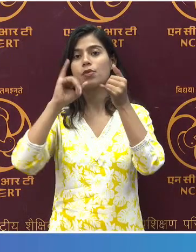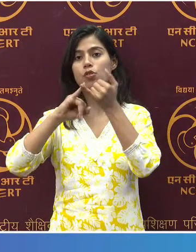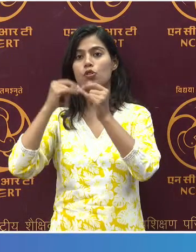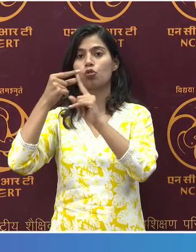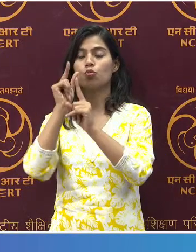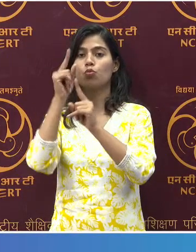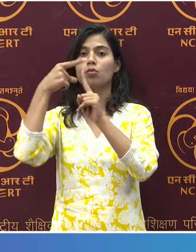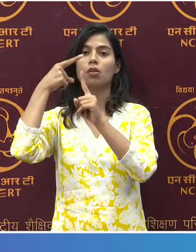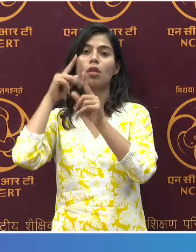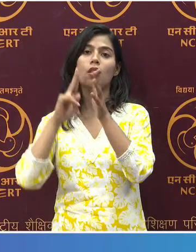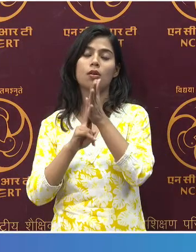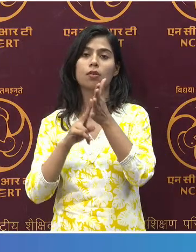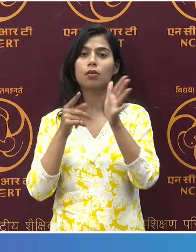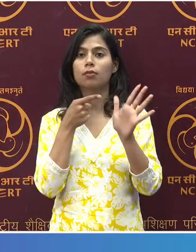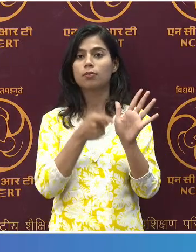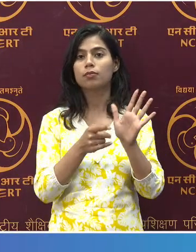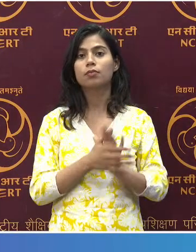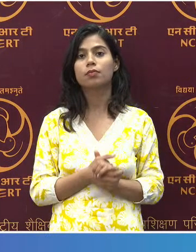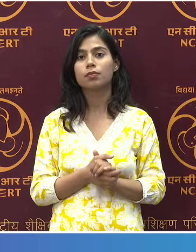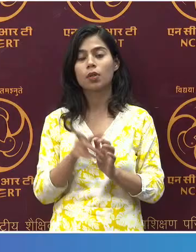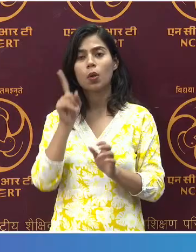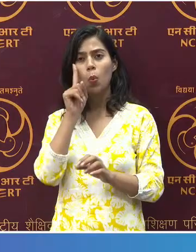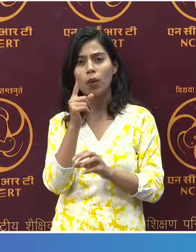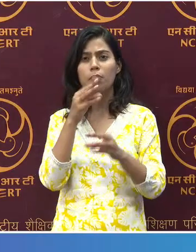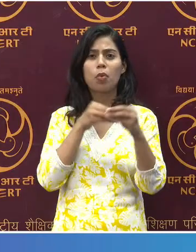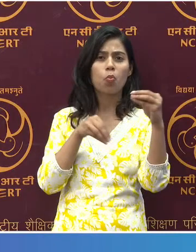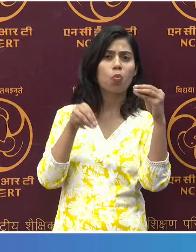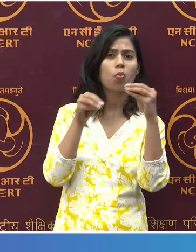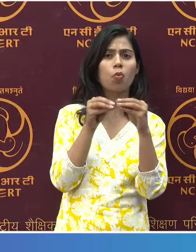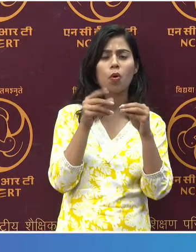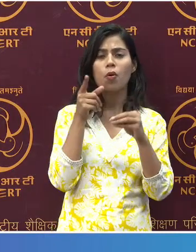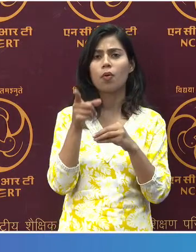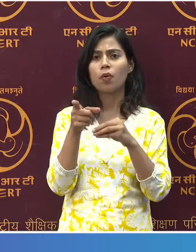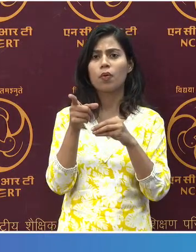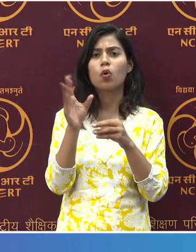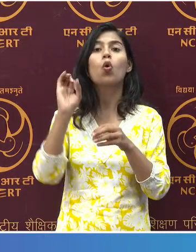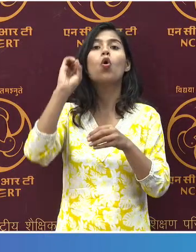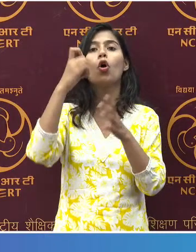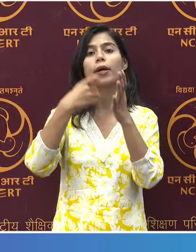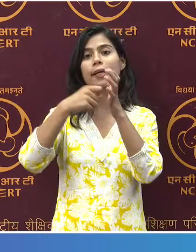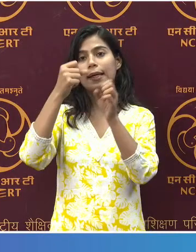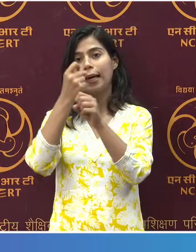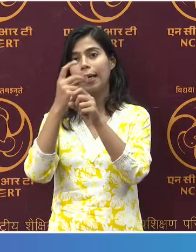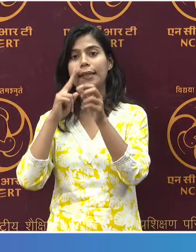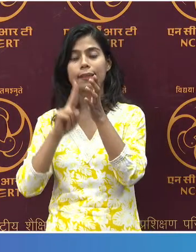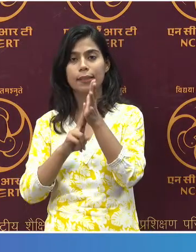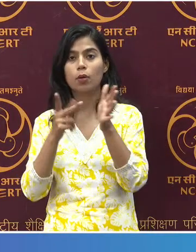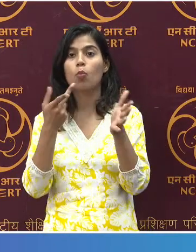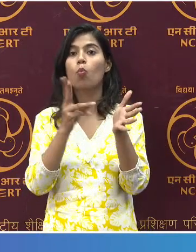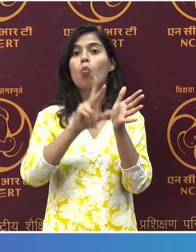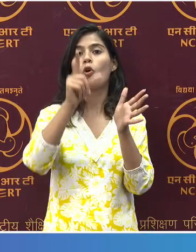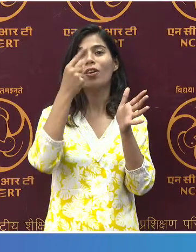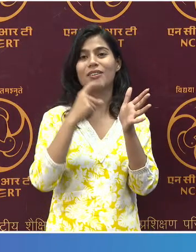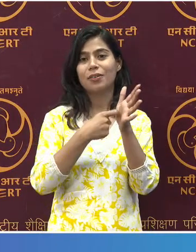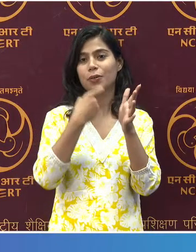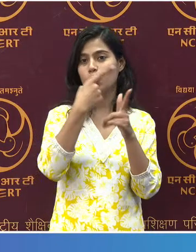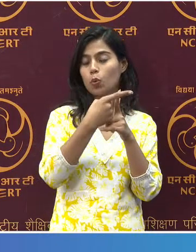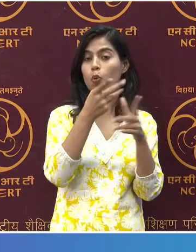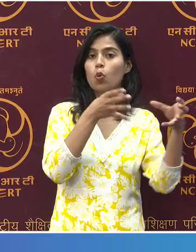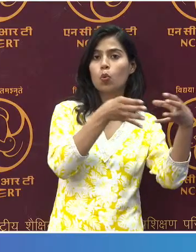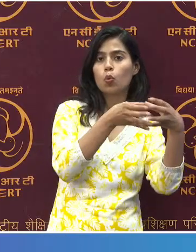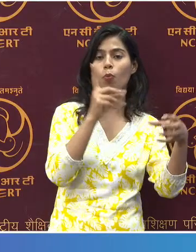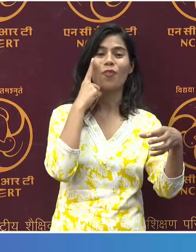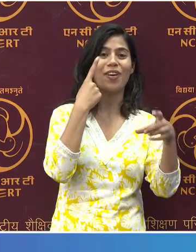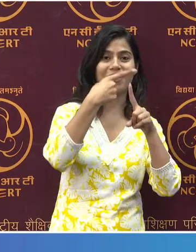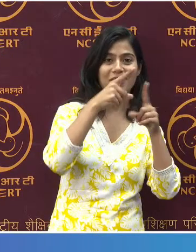Replacement of one or more hydrogen atom of an organic molecule by another form atom or group of